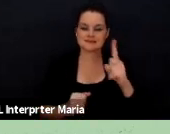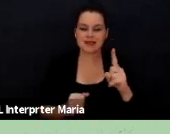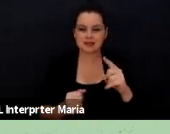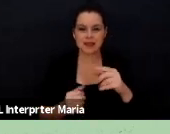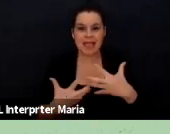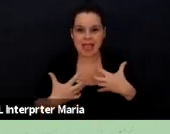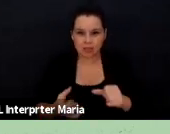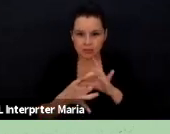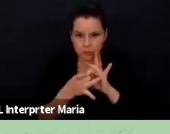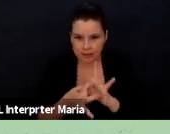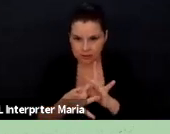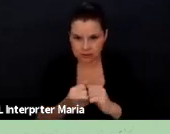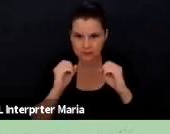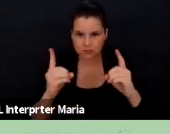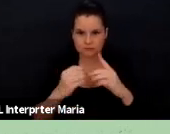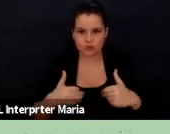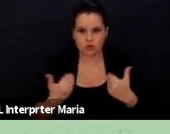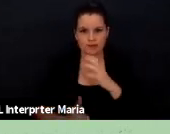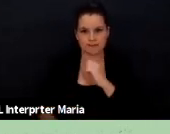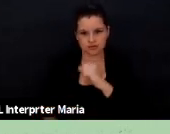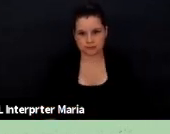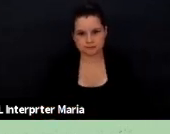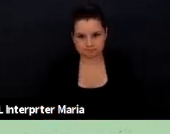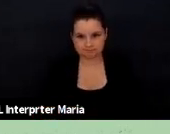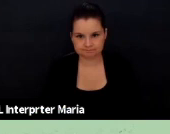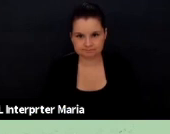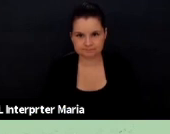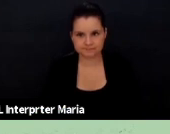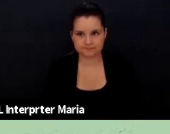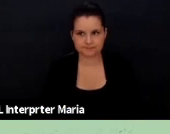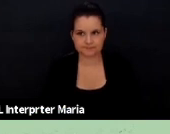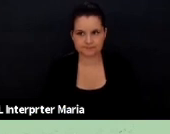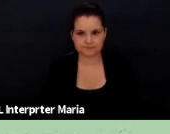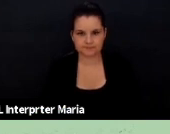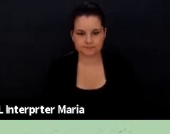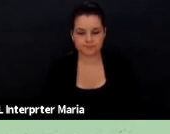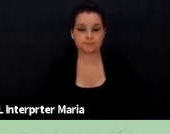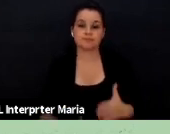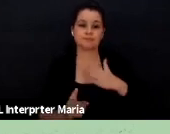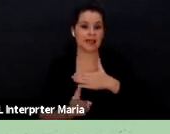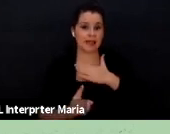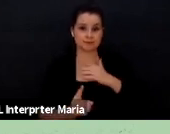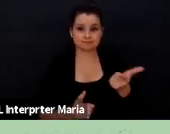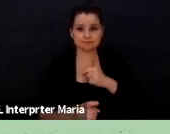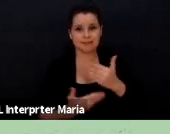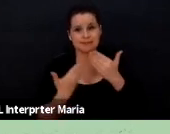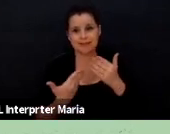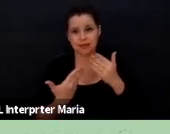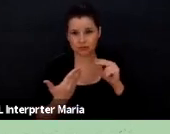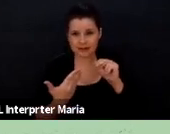early ages. I'm happy to go. Thank you, Natalie, for kicking us